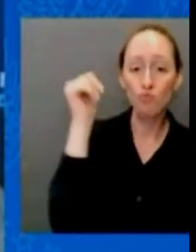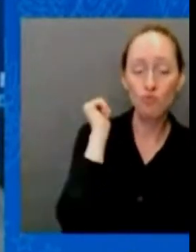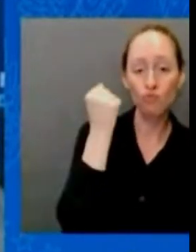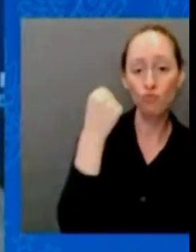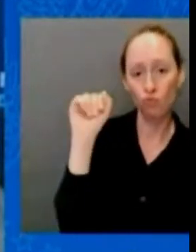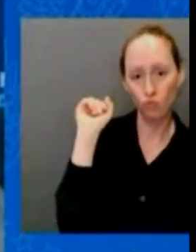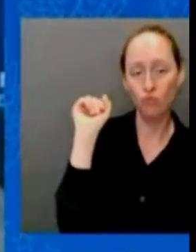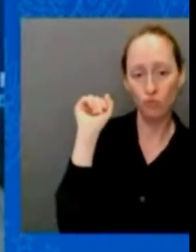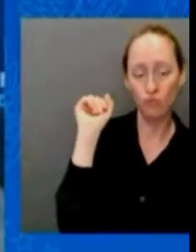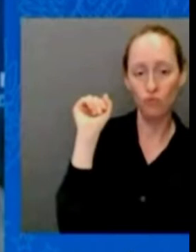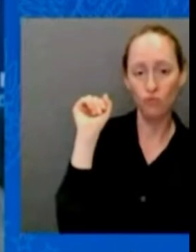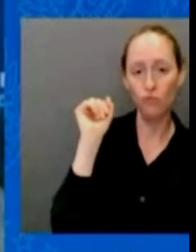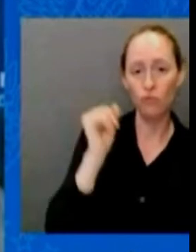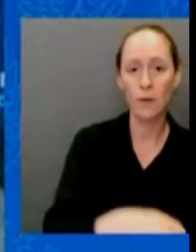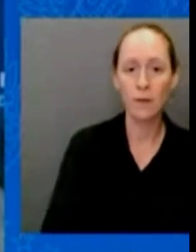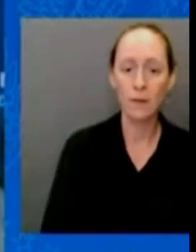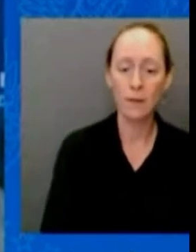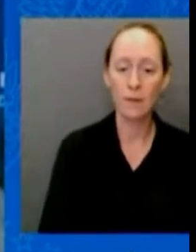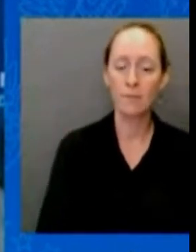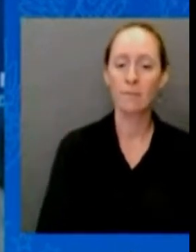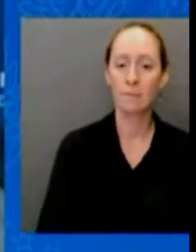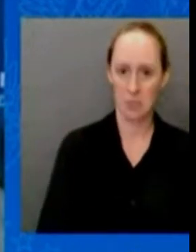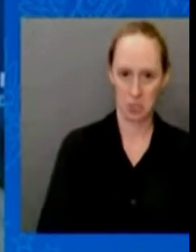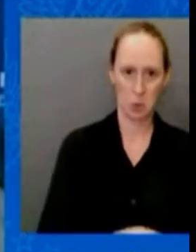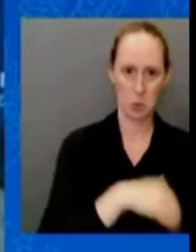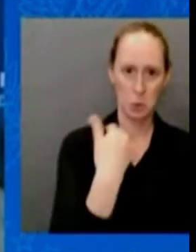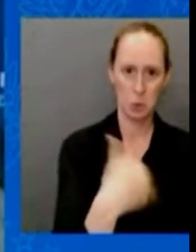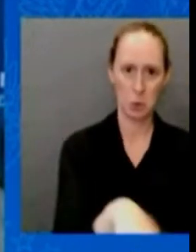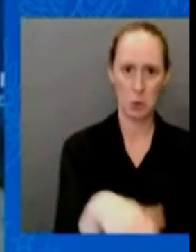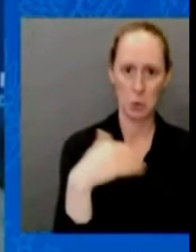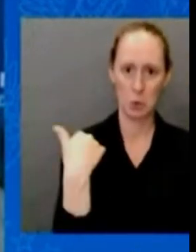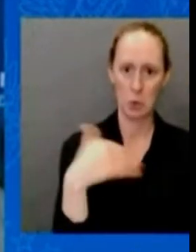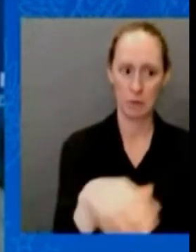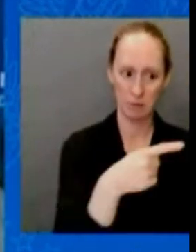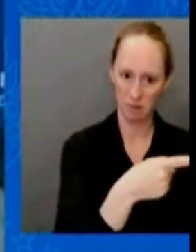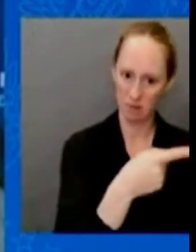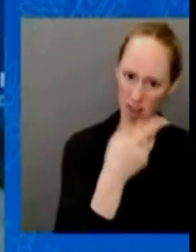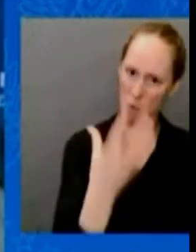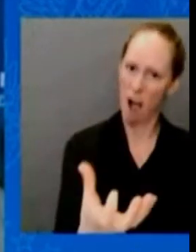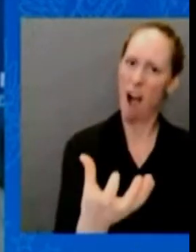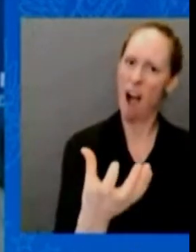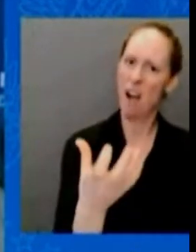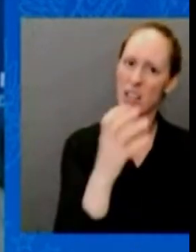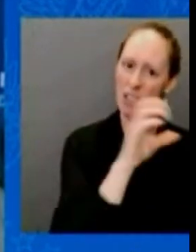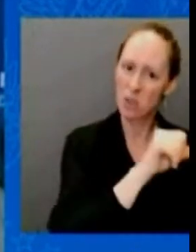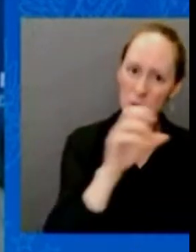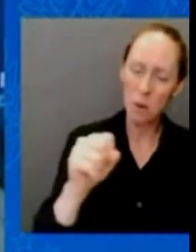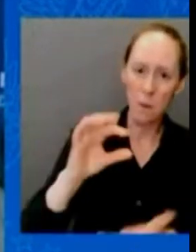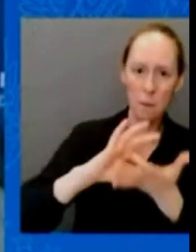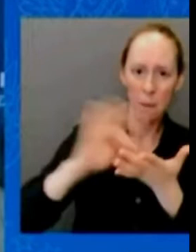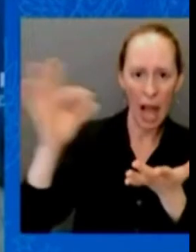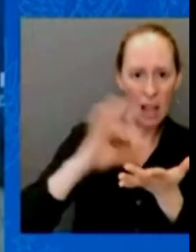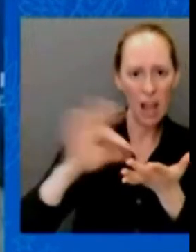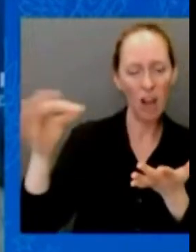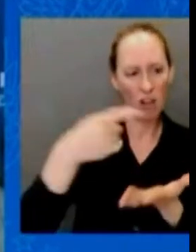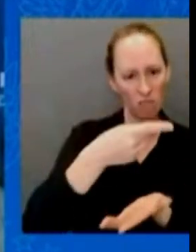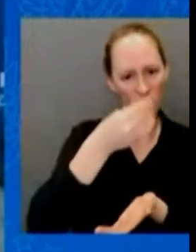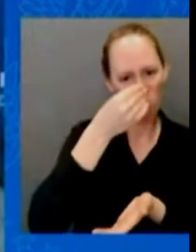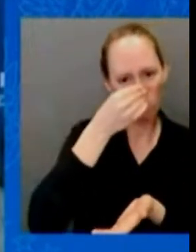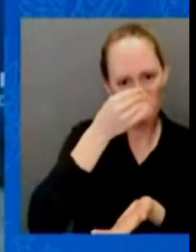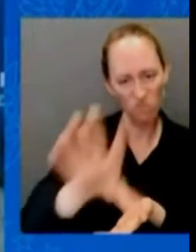Medicare, they're determined to cut Social Security and Medicare, and they're willing to take down the economy over it. There is